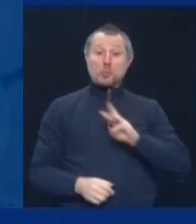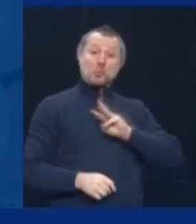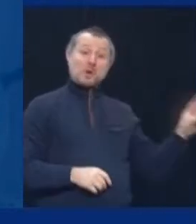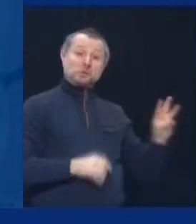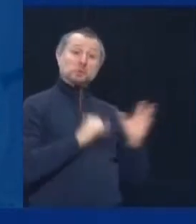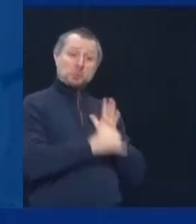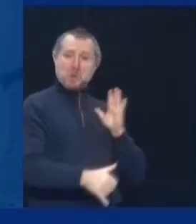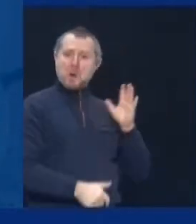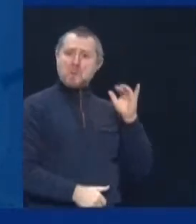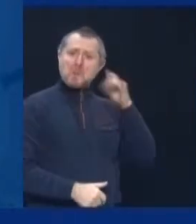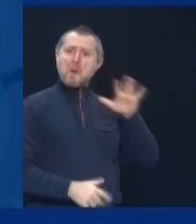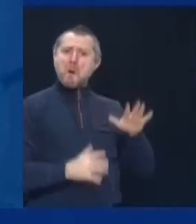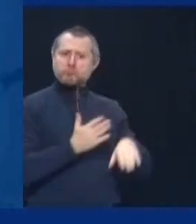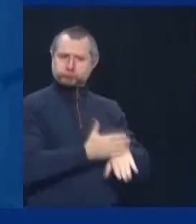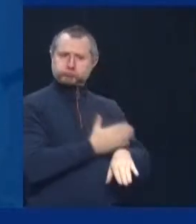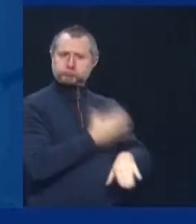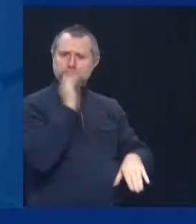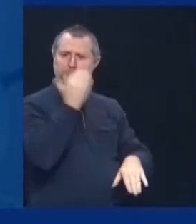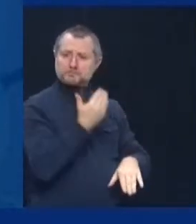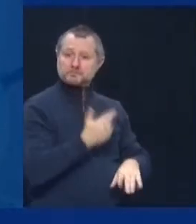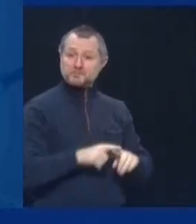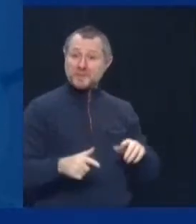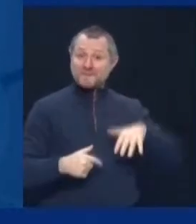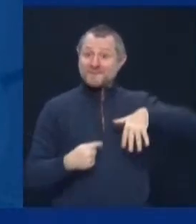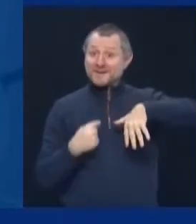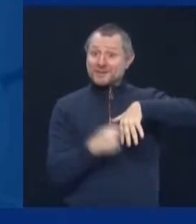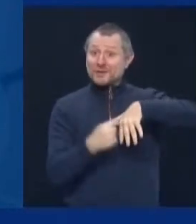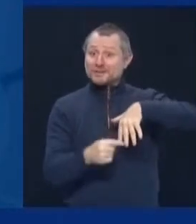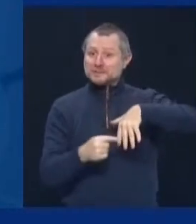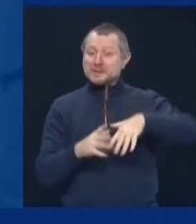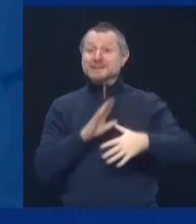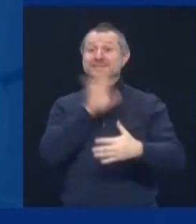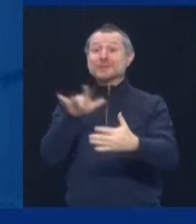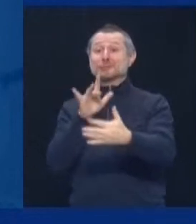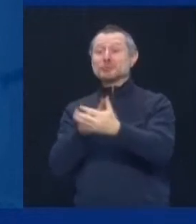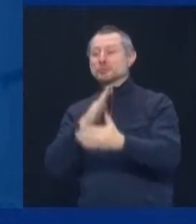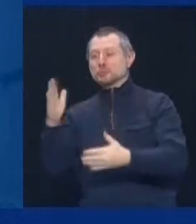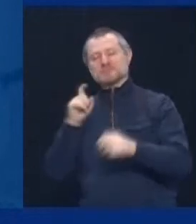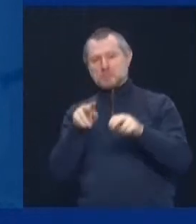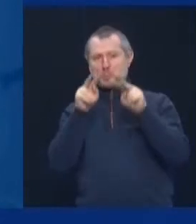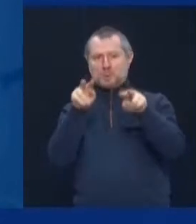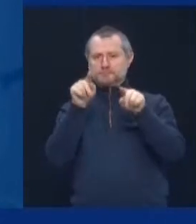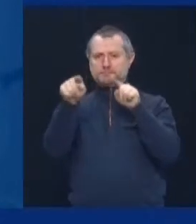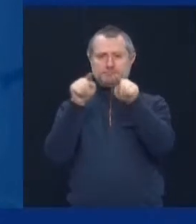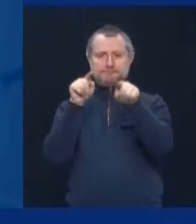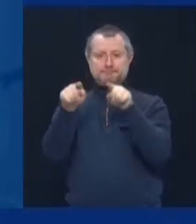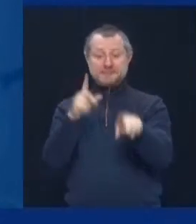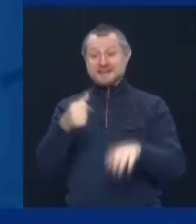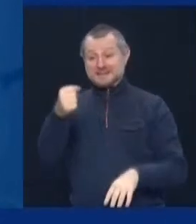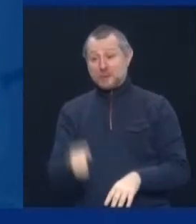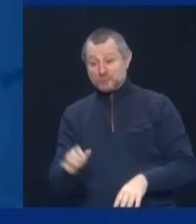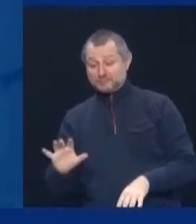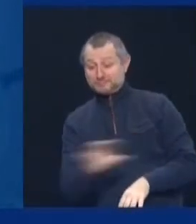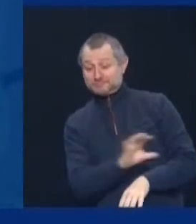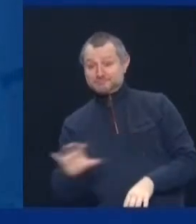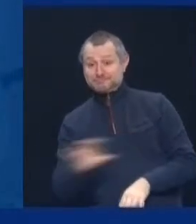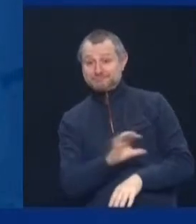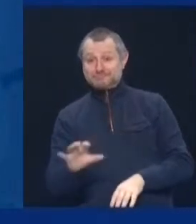Lakes, Central New York, we have to watch. Southern Tier, lowest